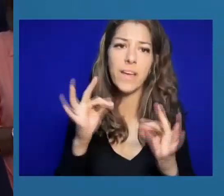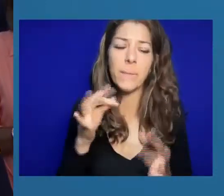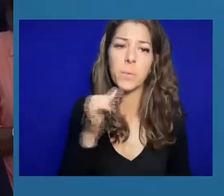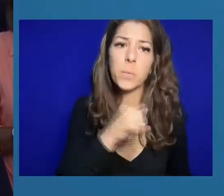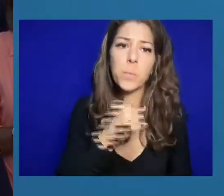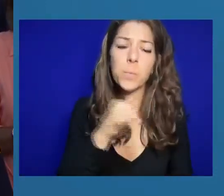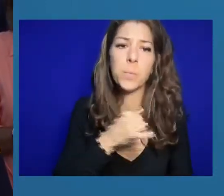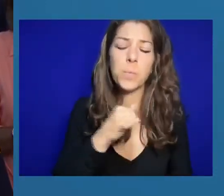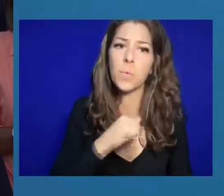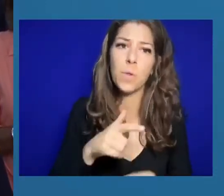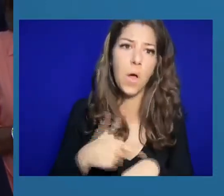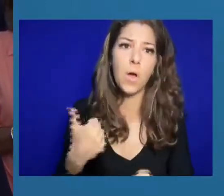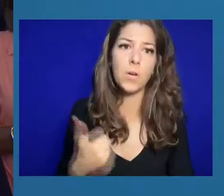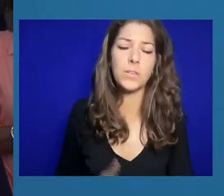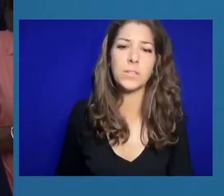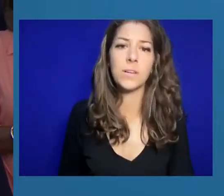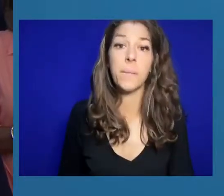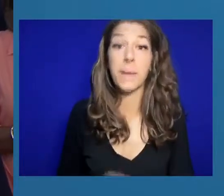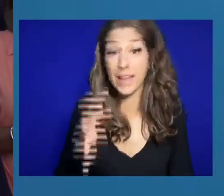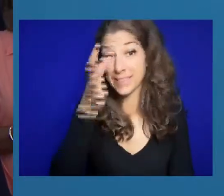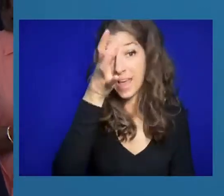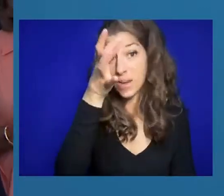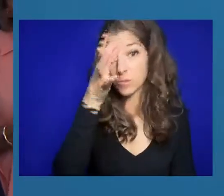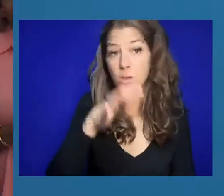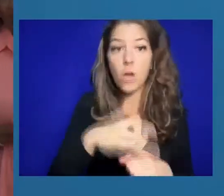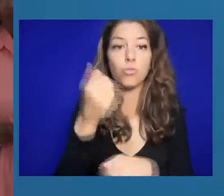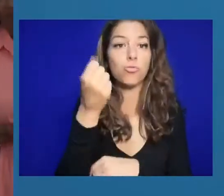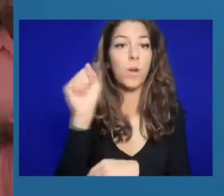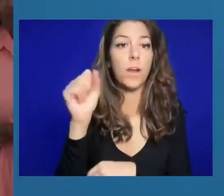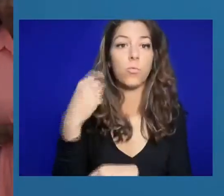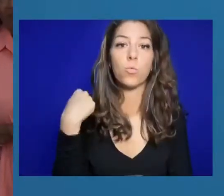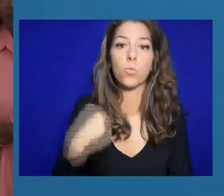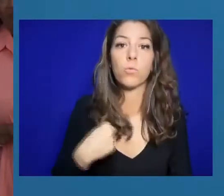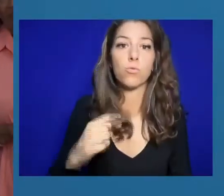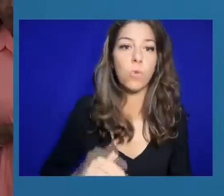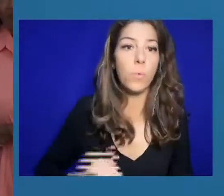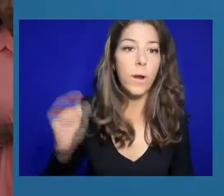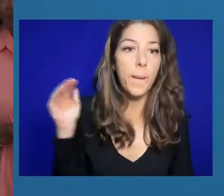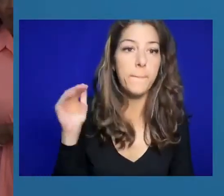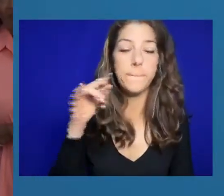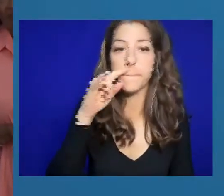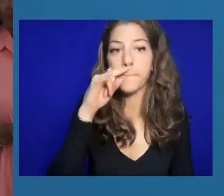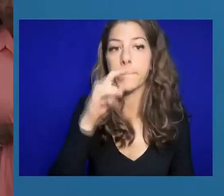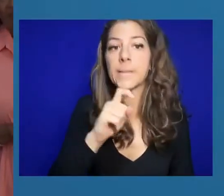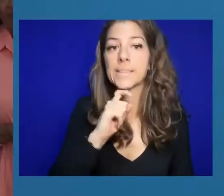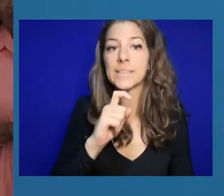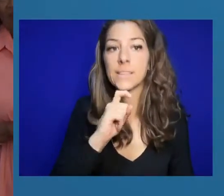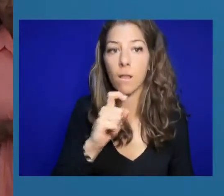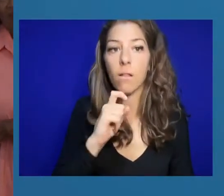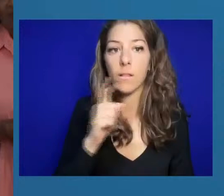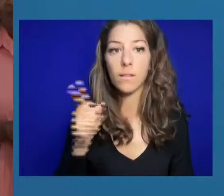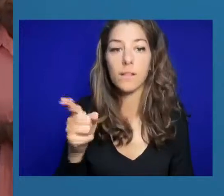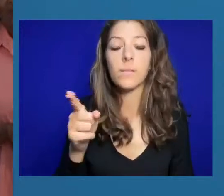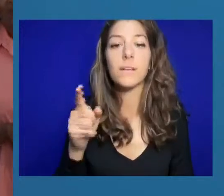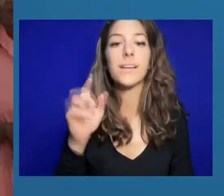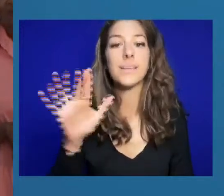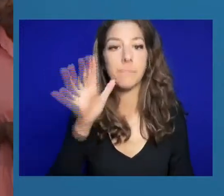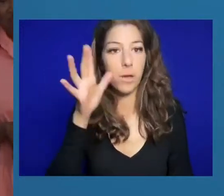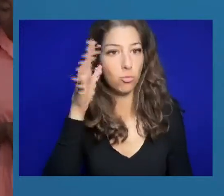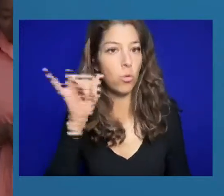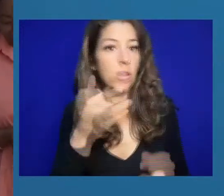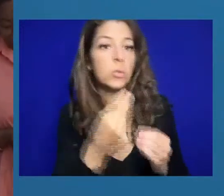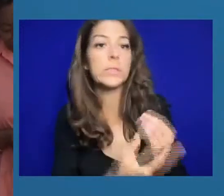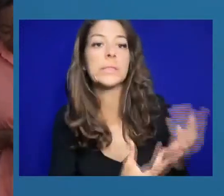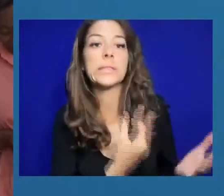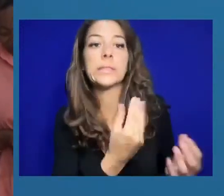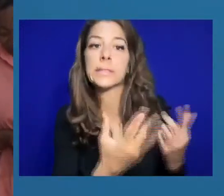time. My dad was on strike when we were little kids at the steel plant. His parents tried to help him out. They struggled.